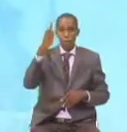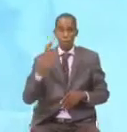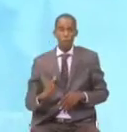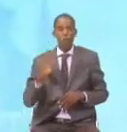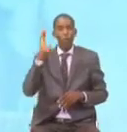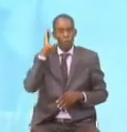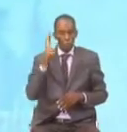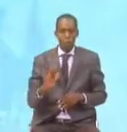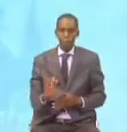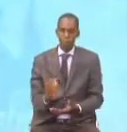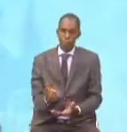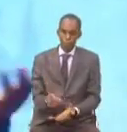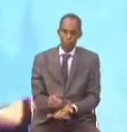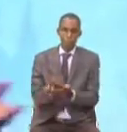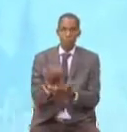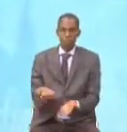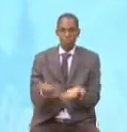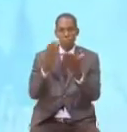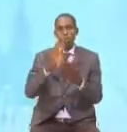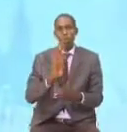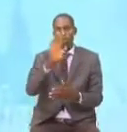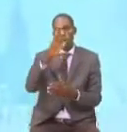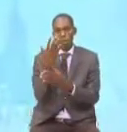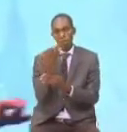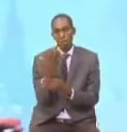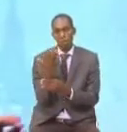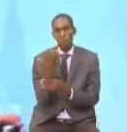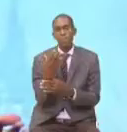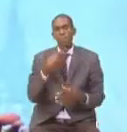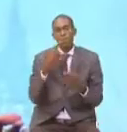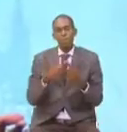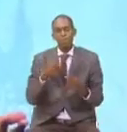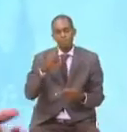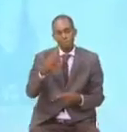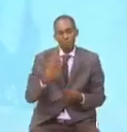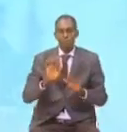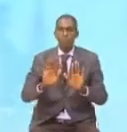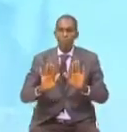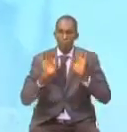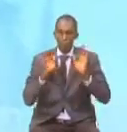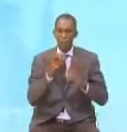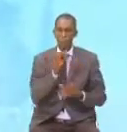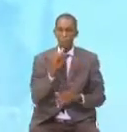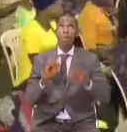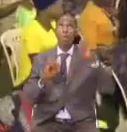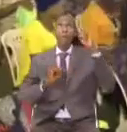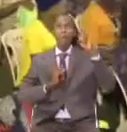thy right hand, saying unto thee, fear not, I will help